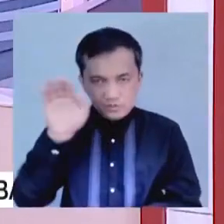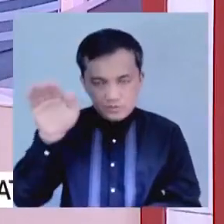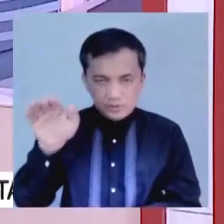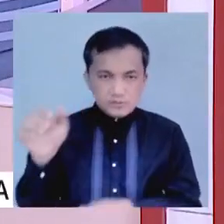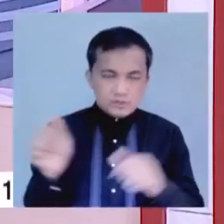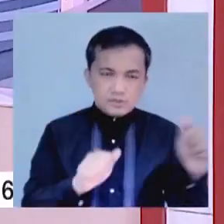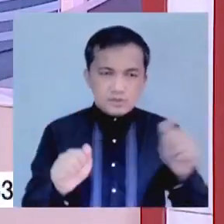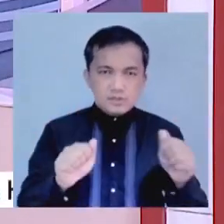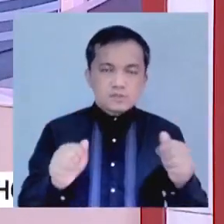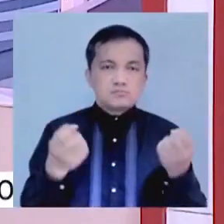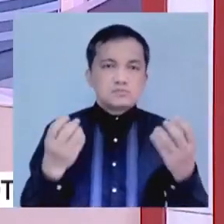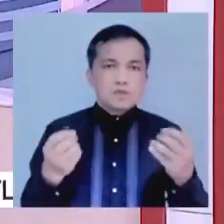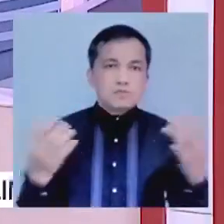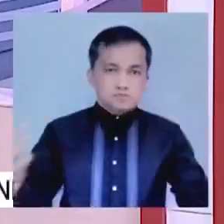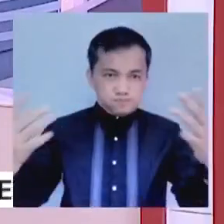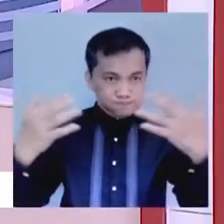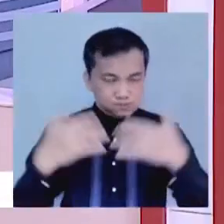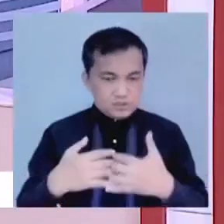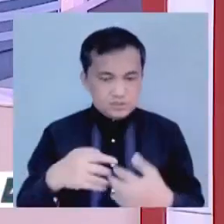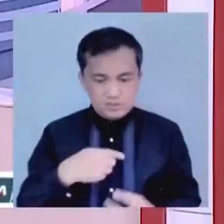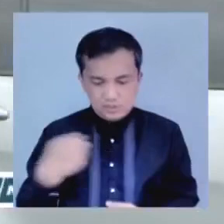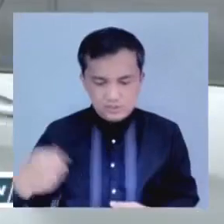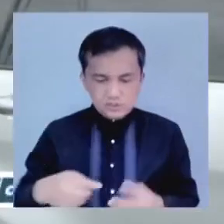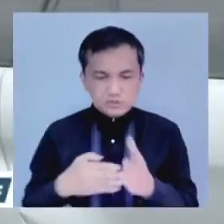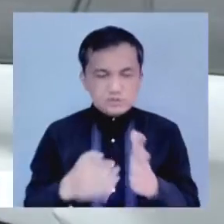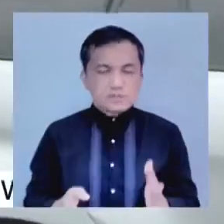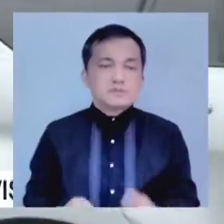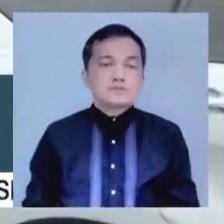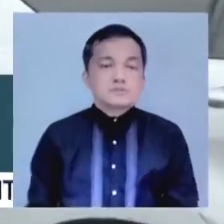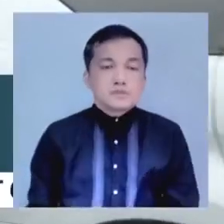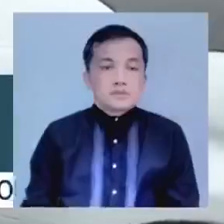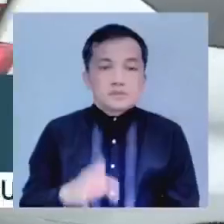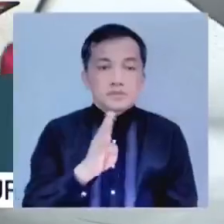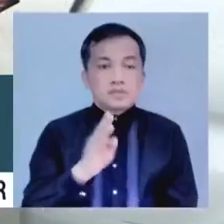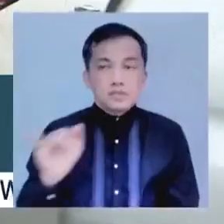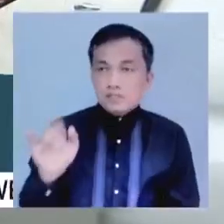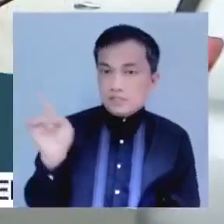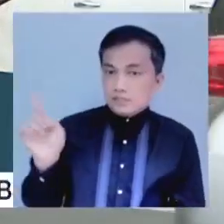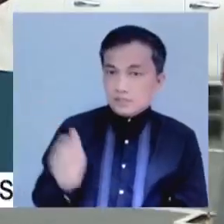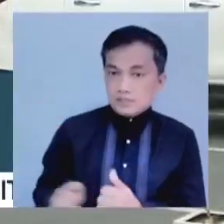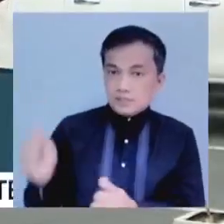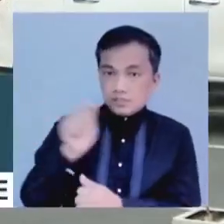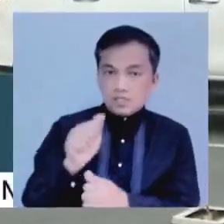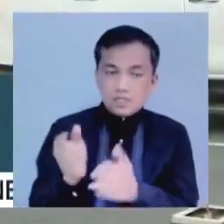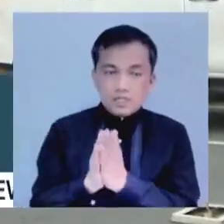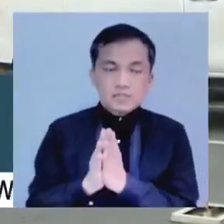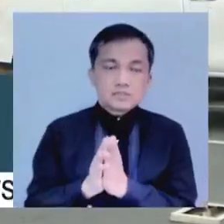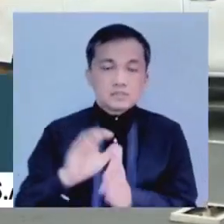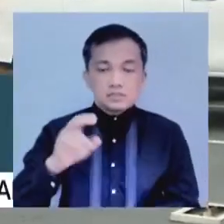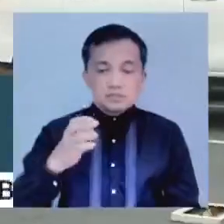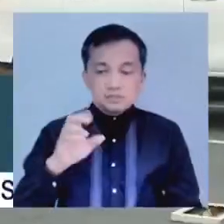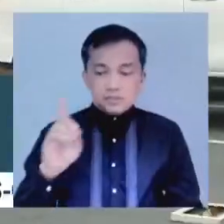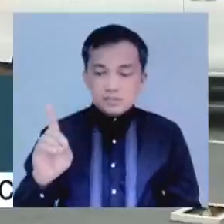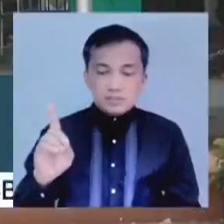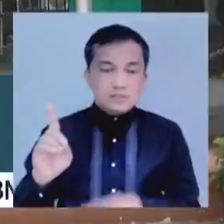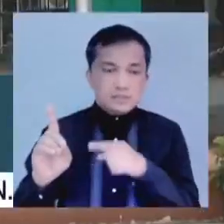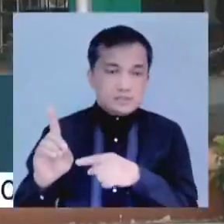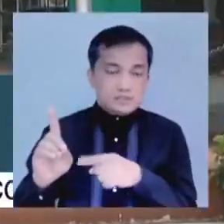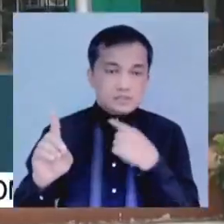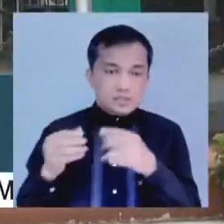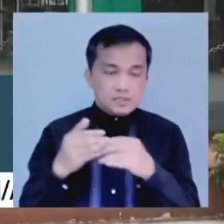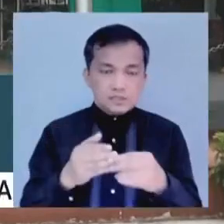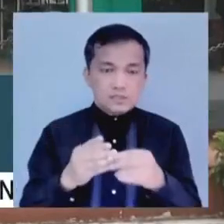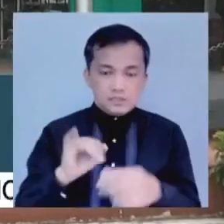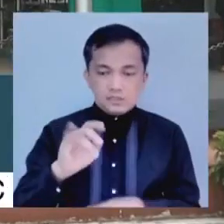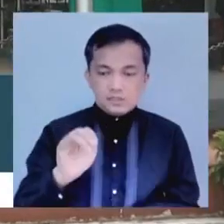influx of Chinese students in the country. BI Commissioner Norman Tancinco has asked the Commission on Higher Education, which heads the